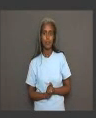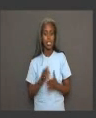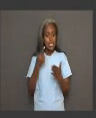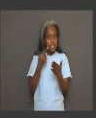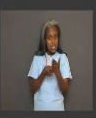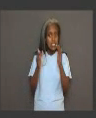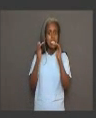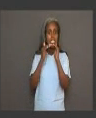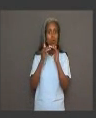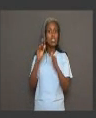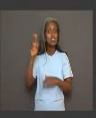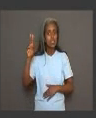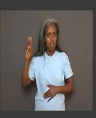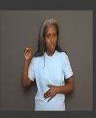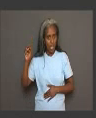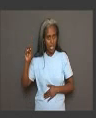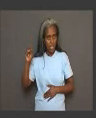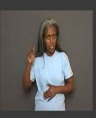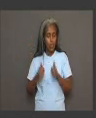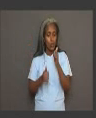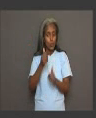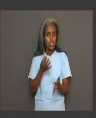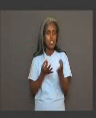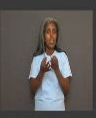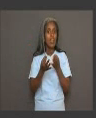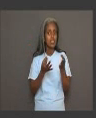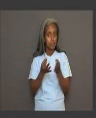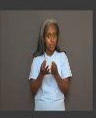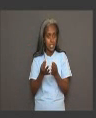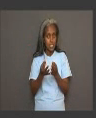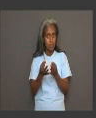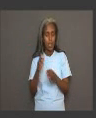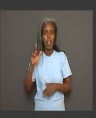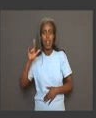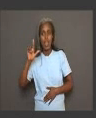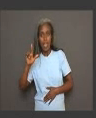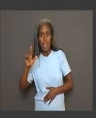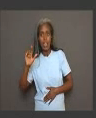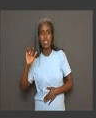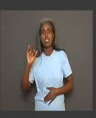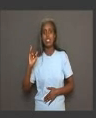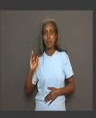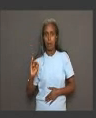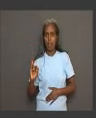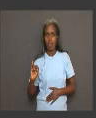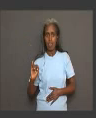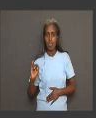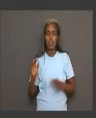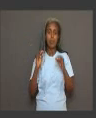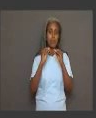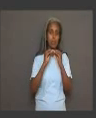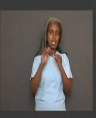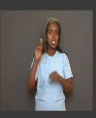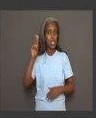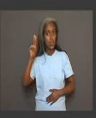This equals n, which is expressed by L sub I